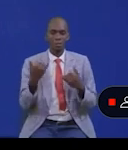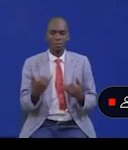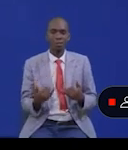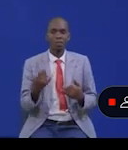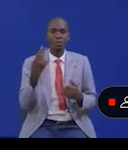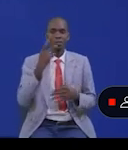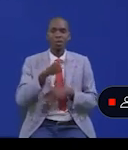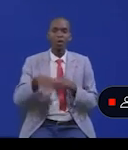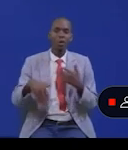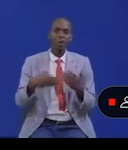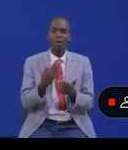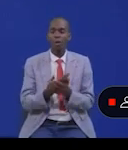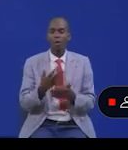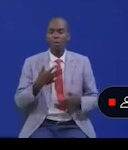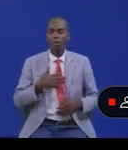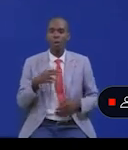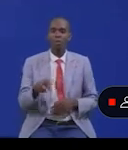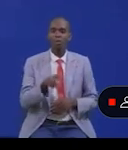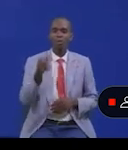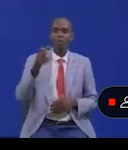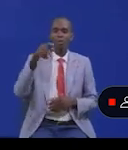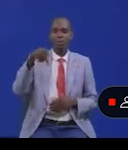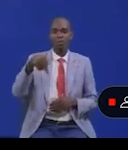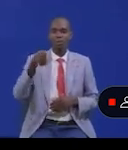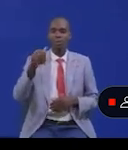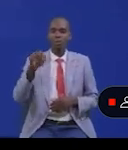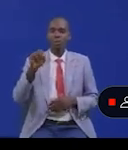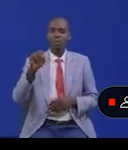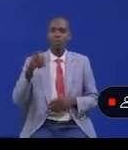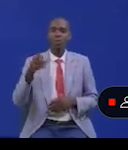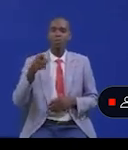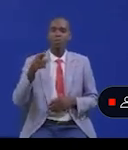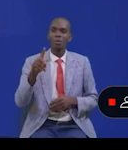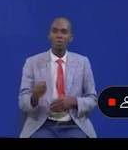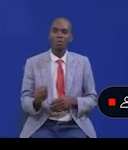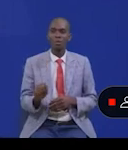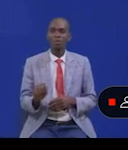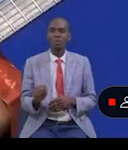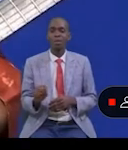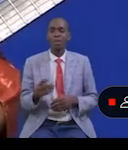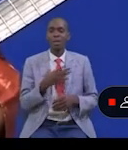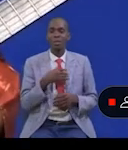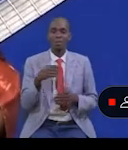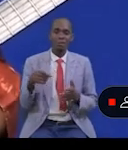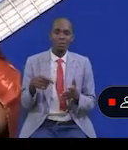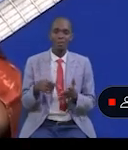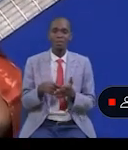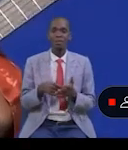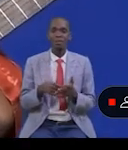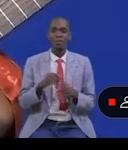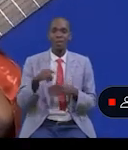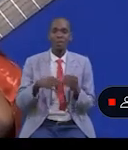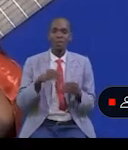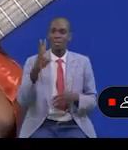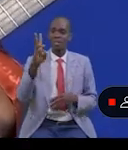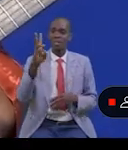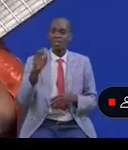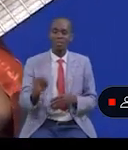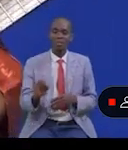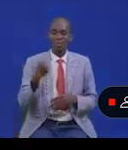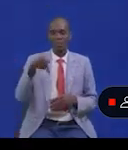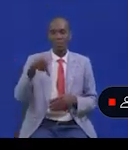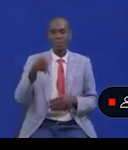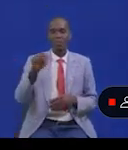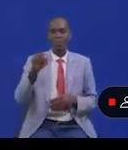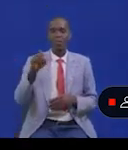passport. I do carry my passport along for every meeting. And this passport, about 16 passports here.